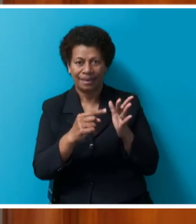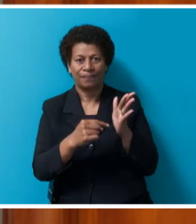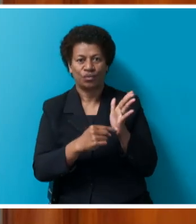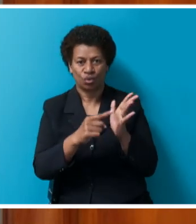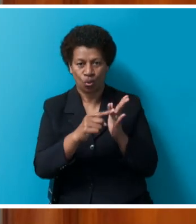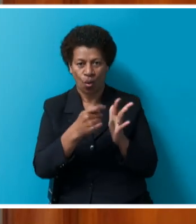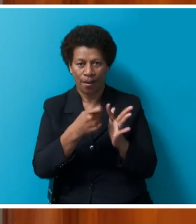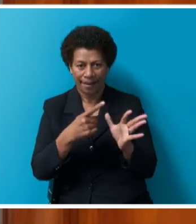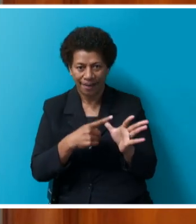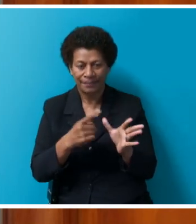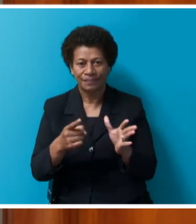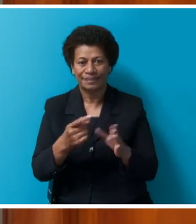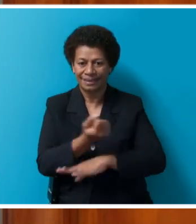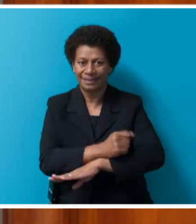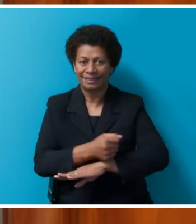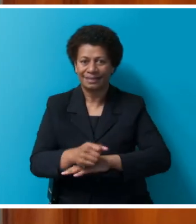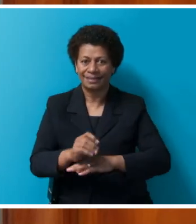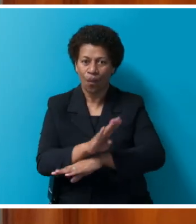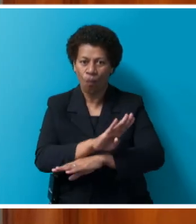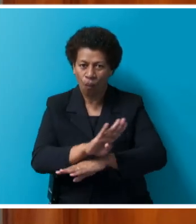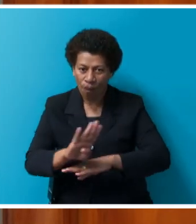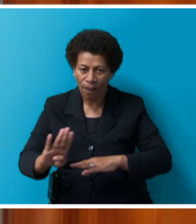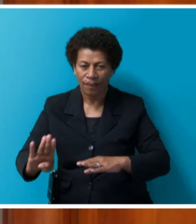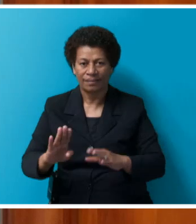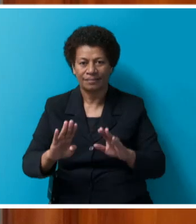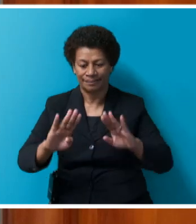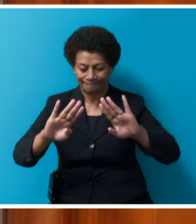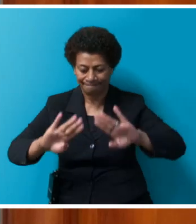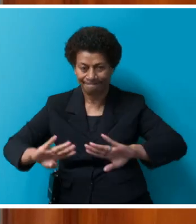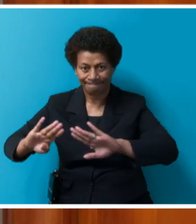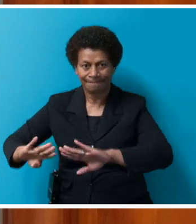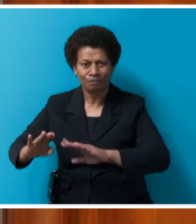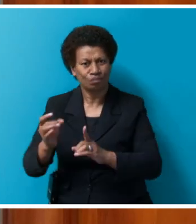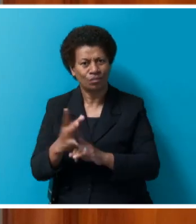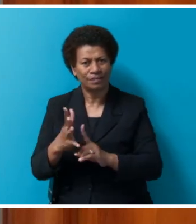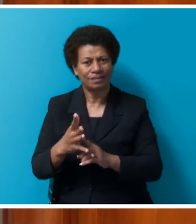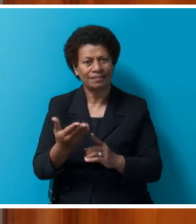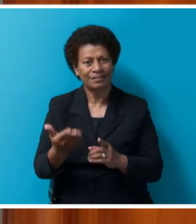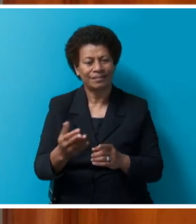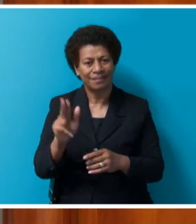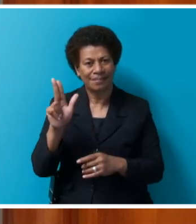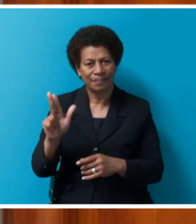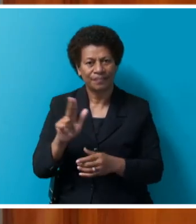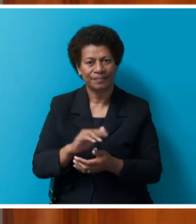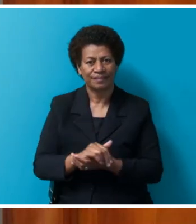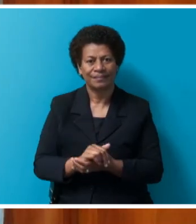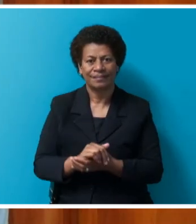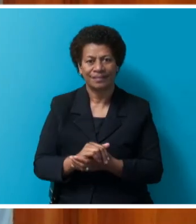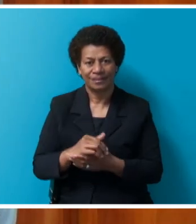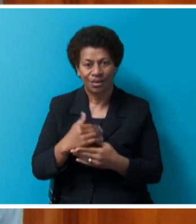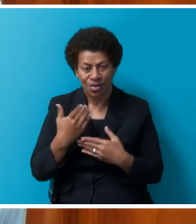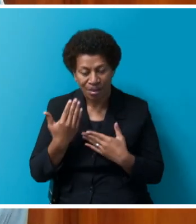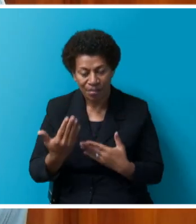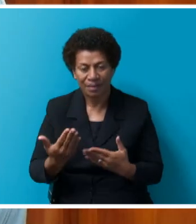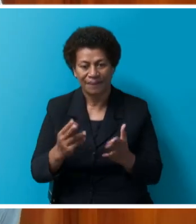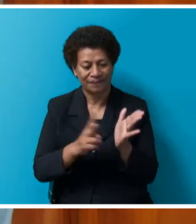Tumbo's seawall, defending a vital economic center in Laos. I acknowledge the late Honorable Vatimi Rayalu for his vision